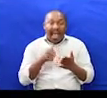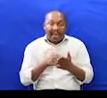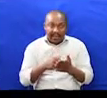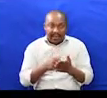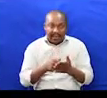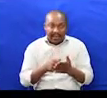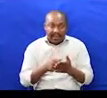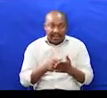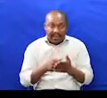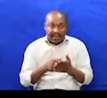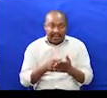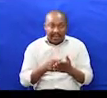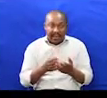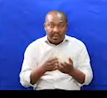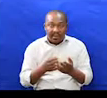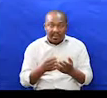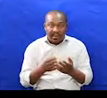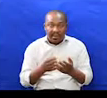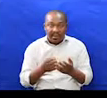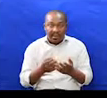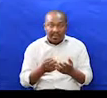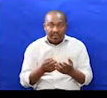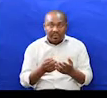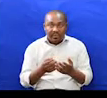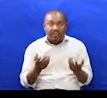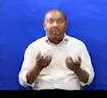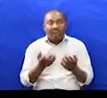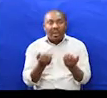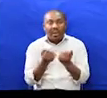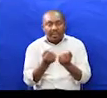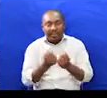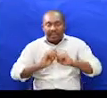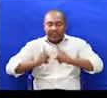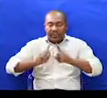we can have it, we can make it several things